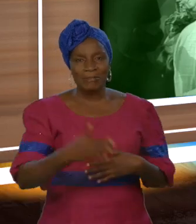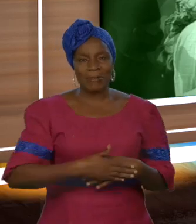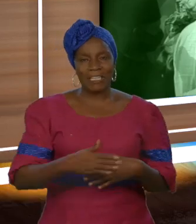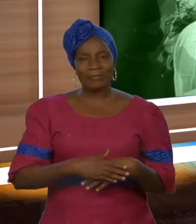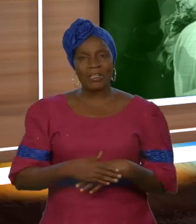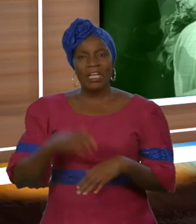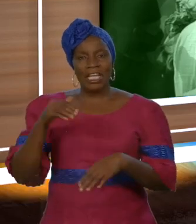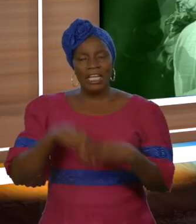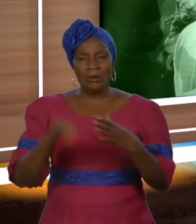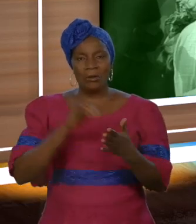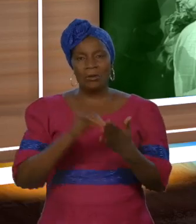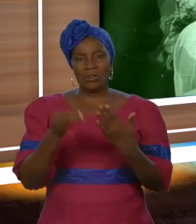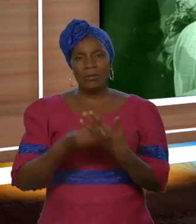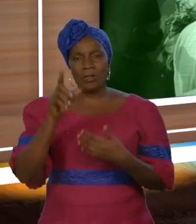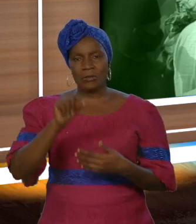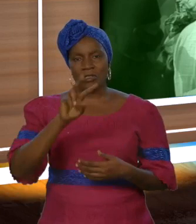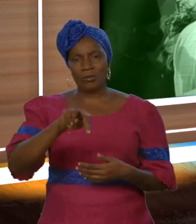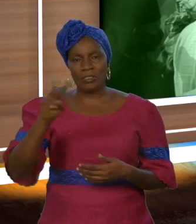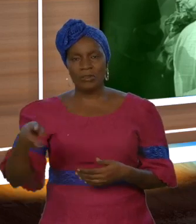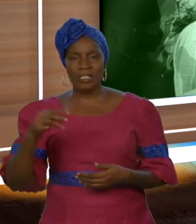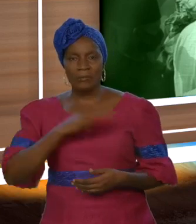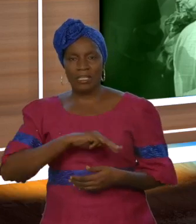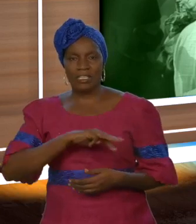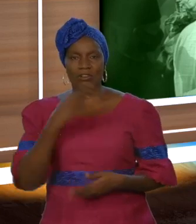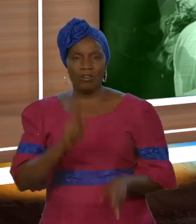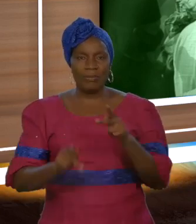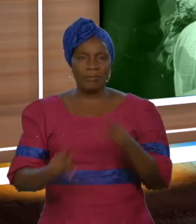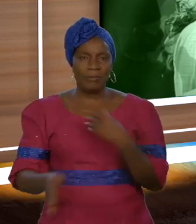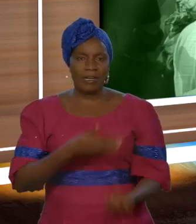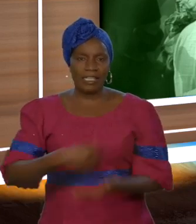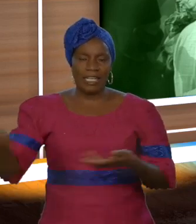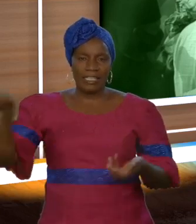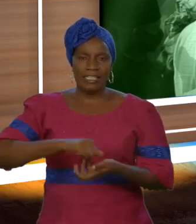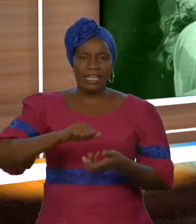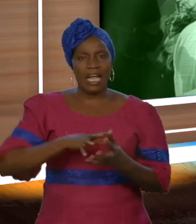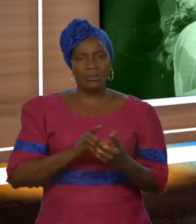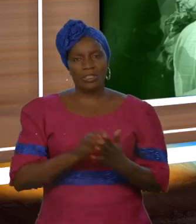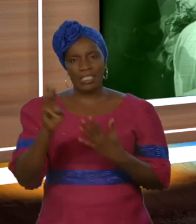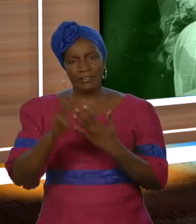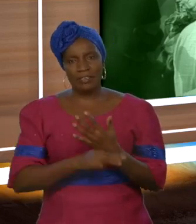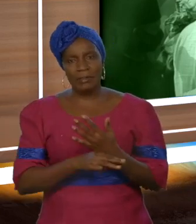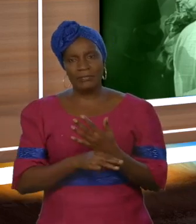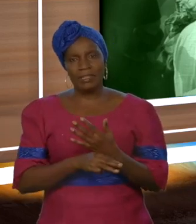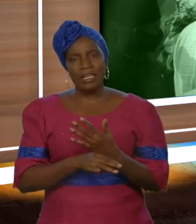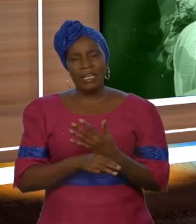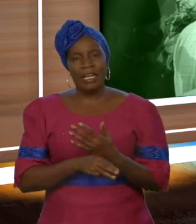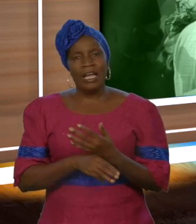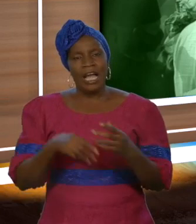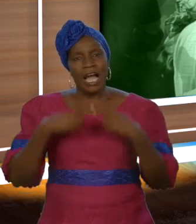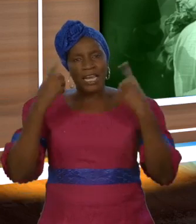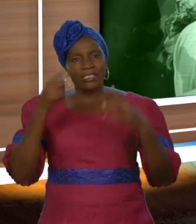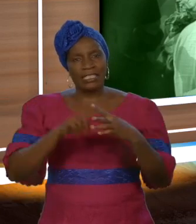Welcome back. In October 2022, the Ministry of Humanitarian Affairs, Disaster Management and Social